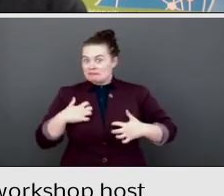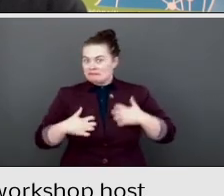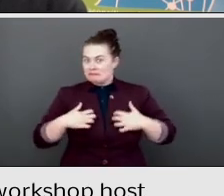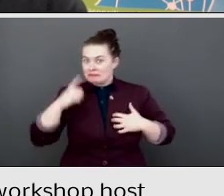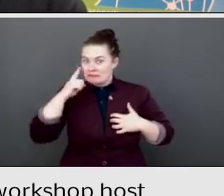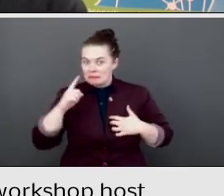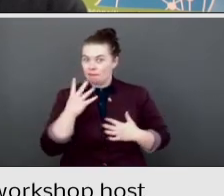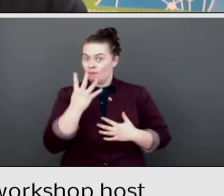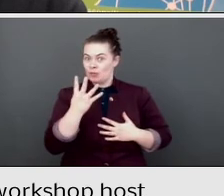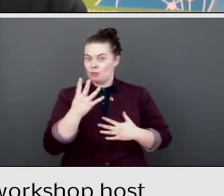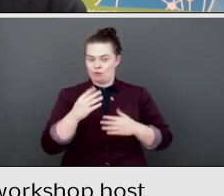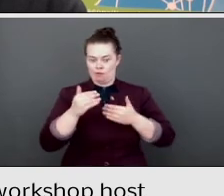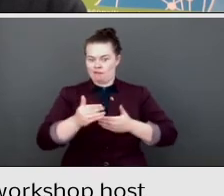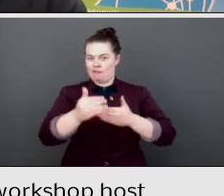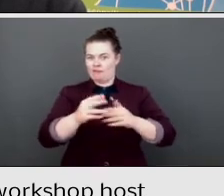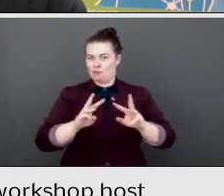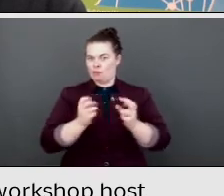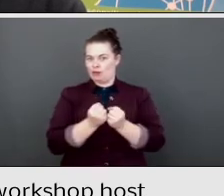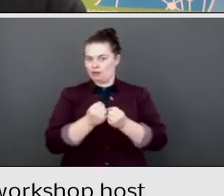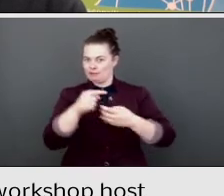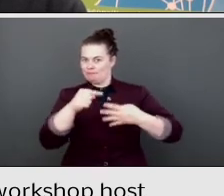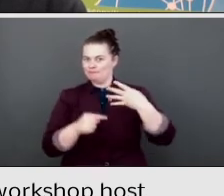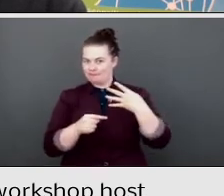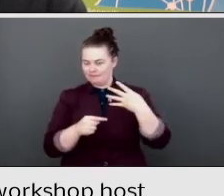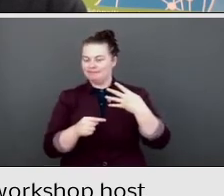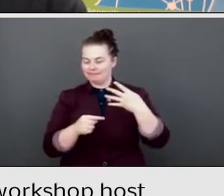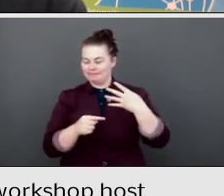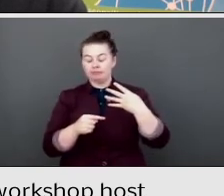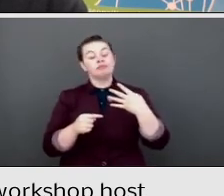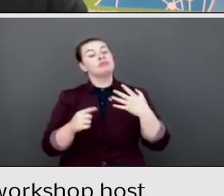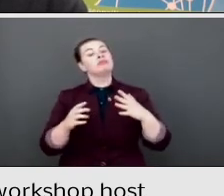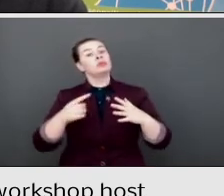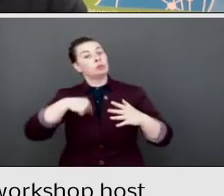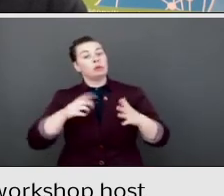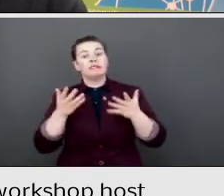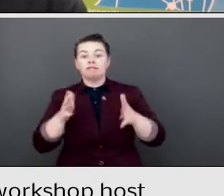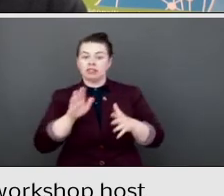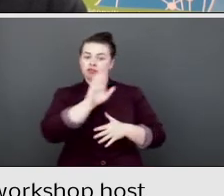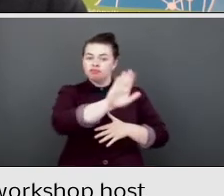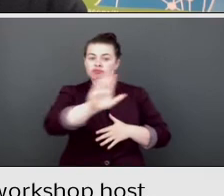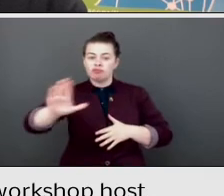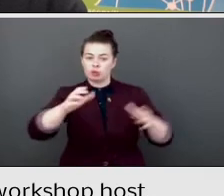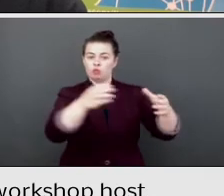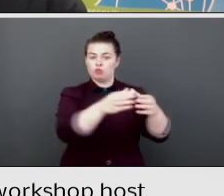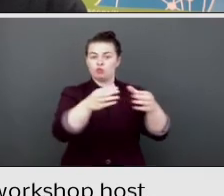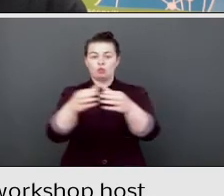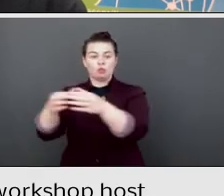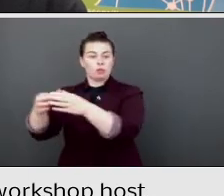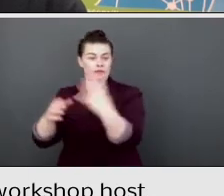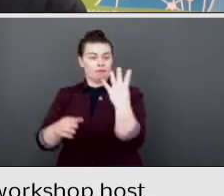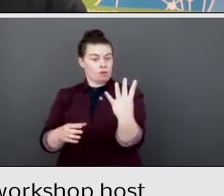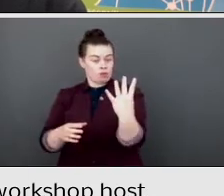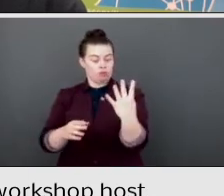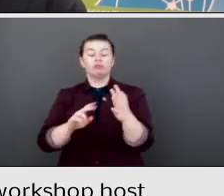4 interactive workshops that we prepared for you. For this, we divided you into 4 different groups.